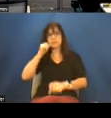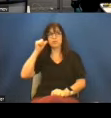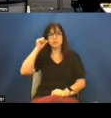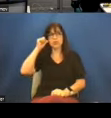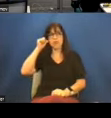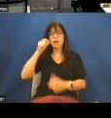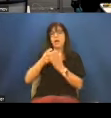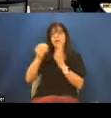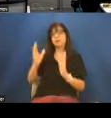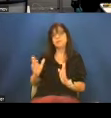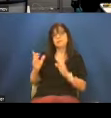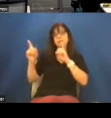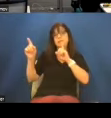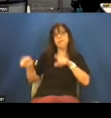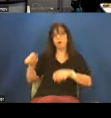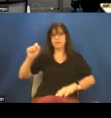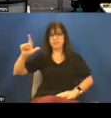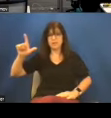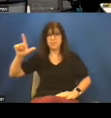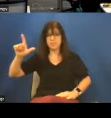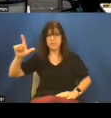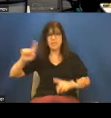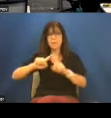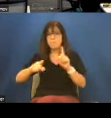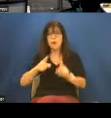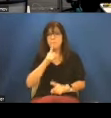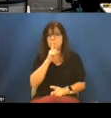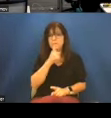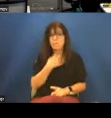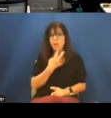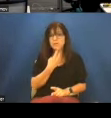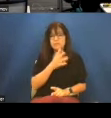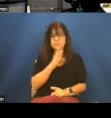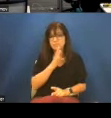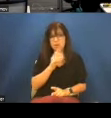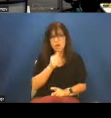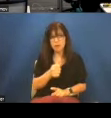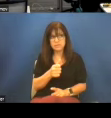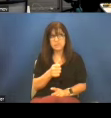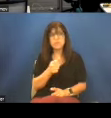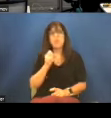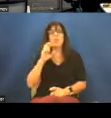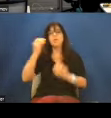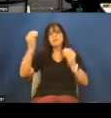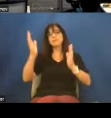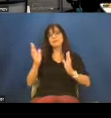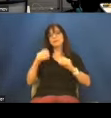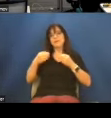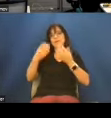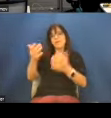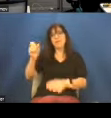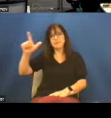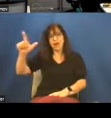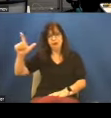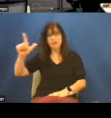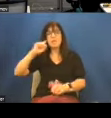is a student who responded in ASL but didn't respond with voice, or the teacher gave it in ASL